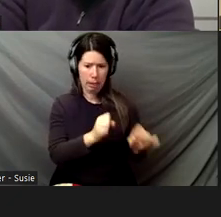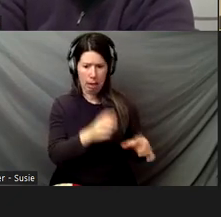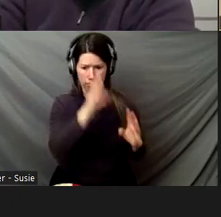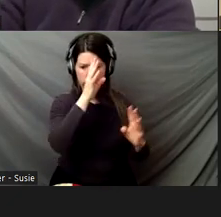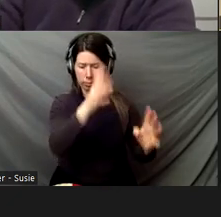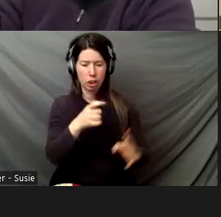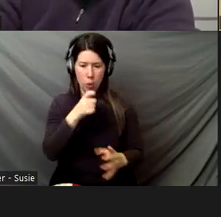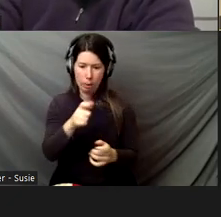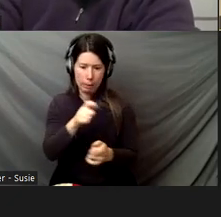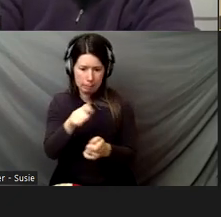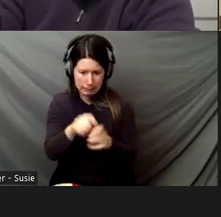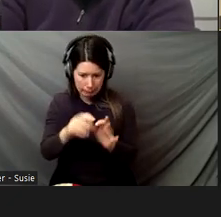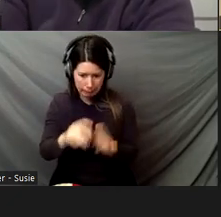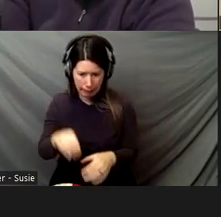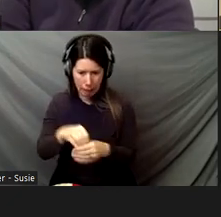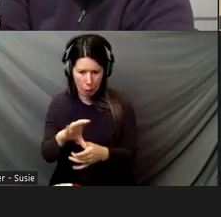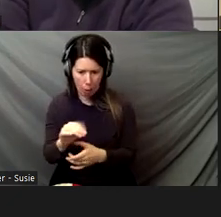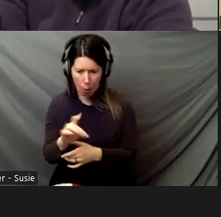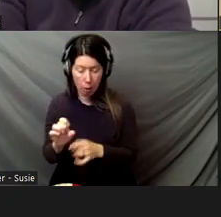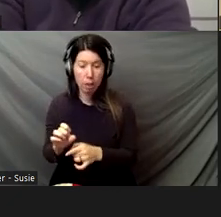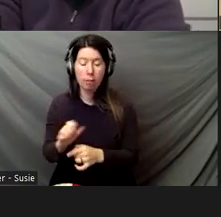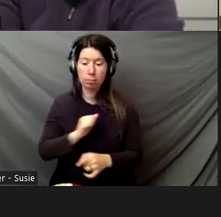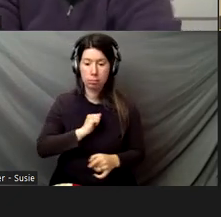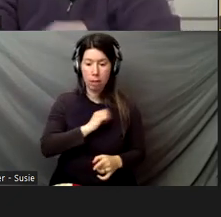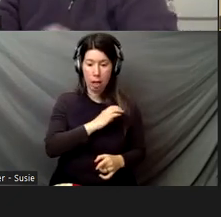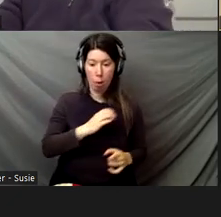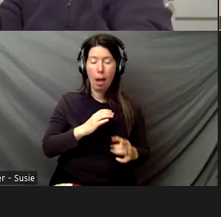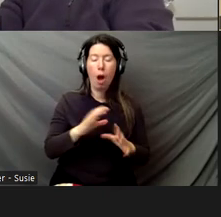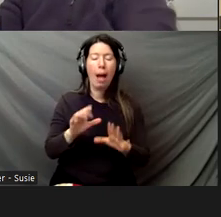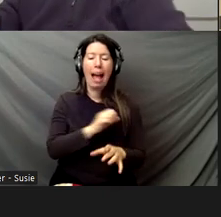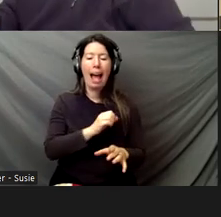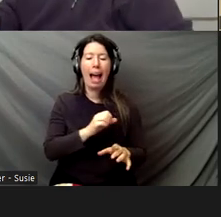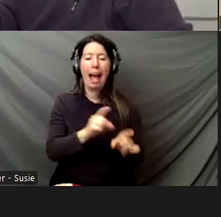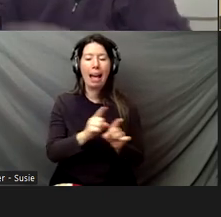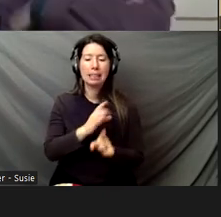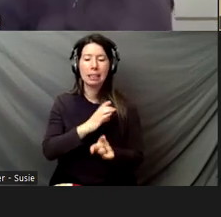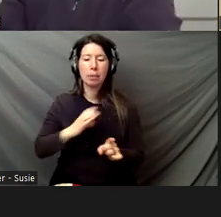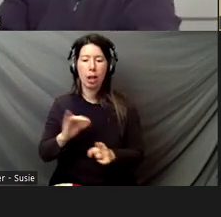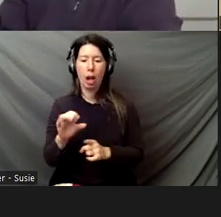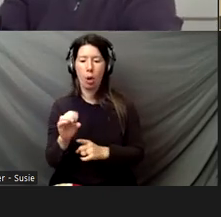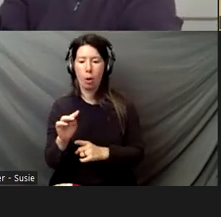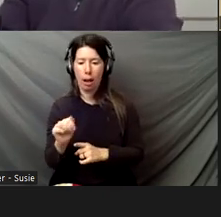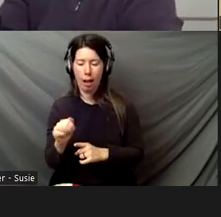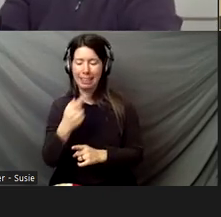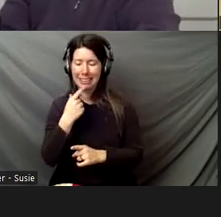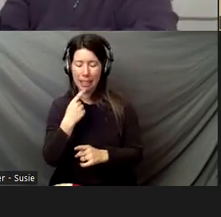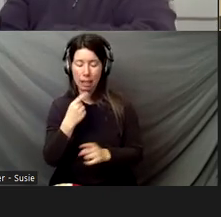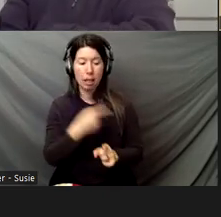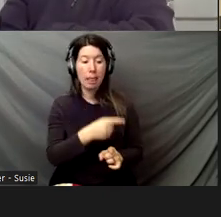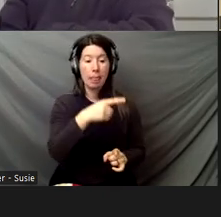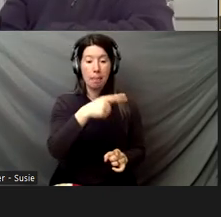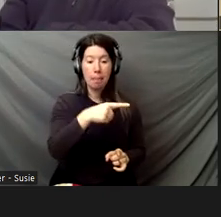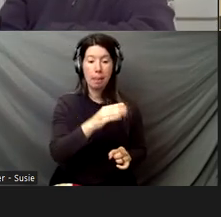code. But as Commissioner Iona said, the Citizen Review Committee, and more importantly, the Police Review Board,